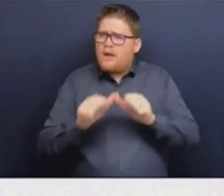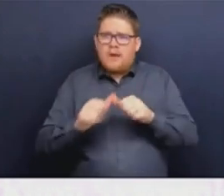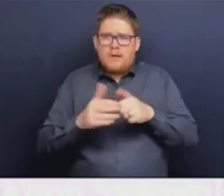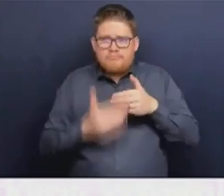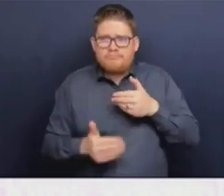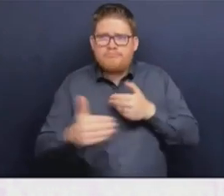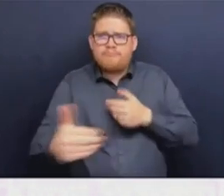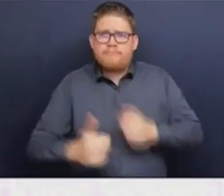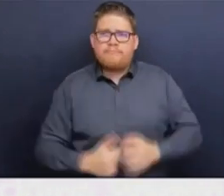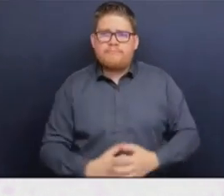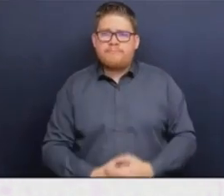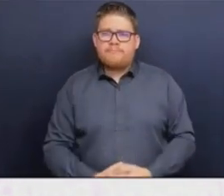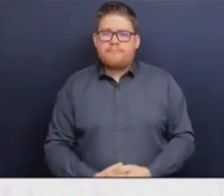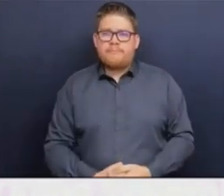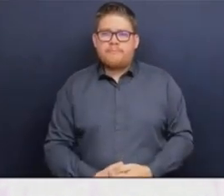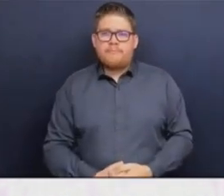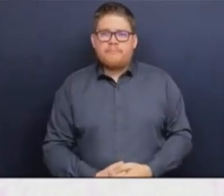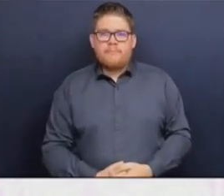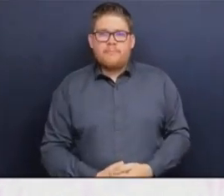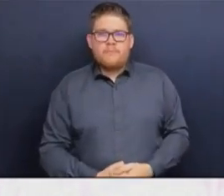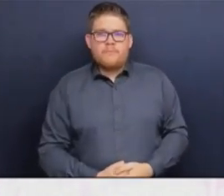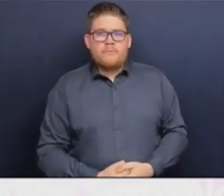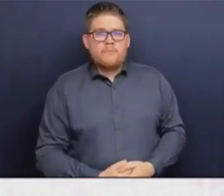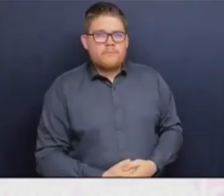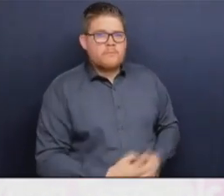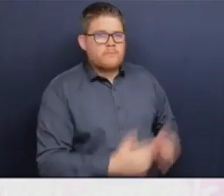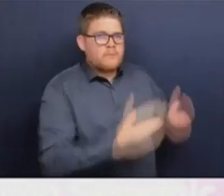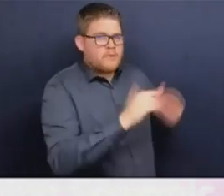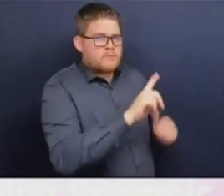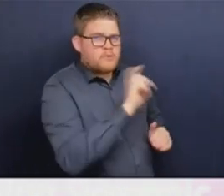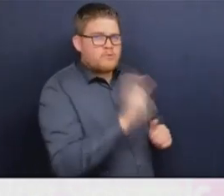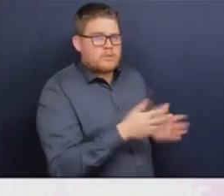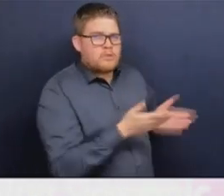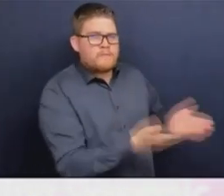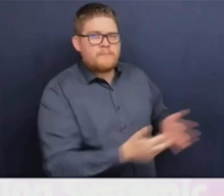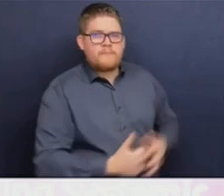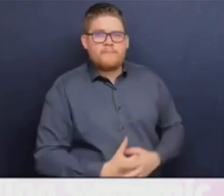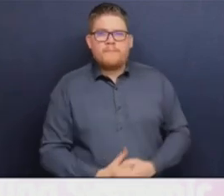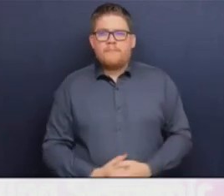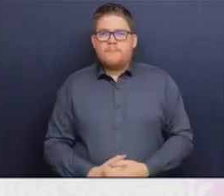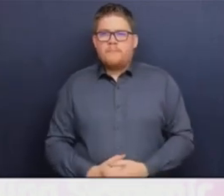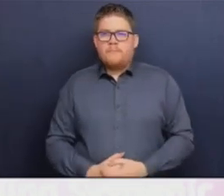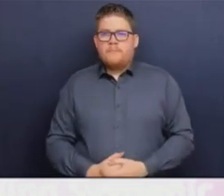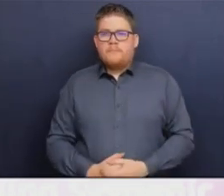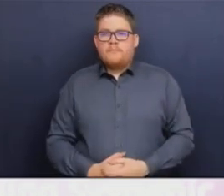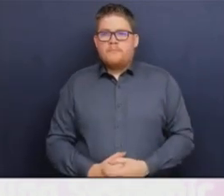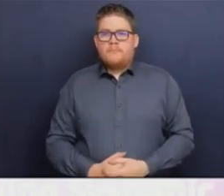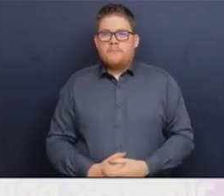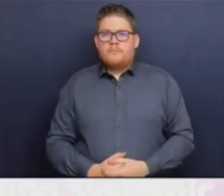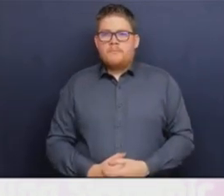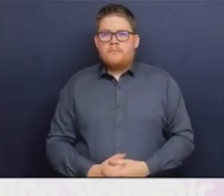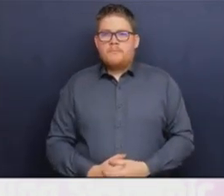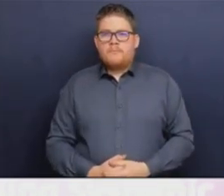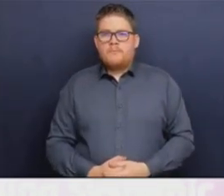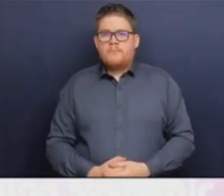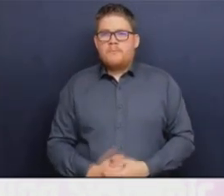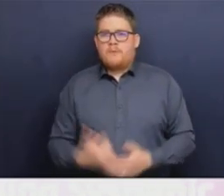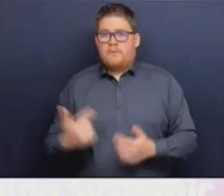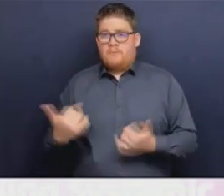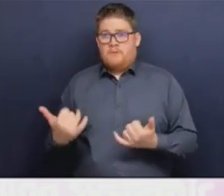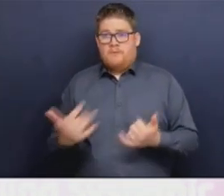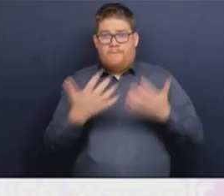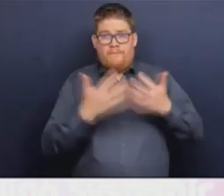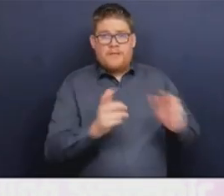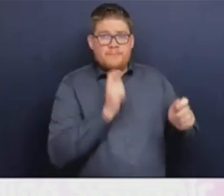Hi, I guess a pretty quick question. I'm just wondering, for someone who's sitting at home who will be listening to my story or reading someone's story,